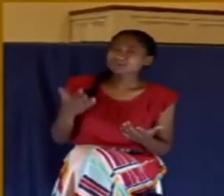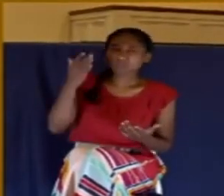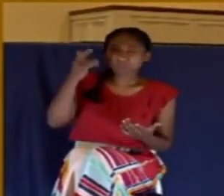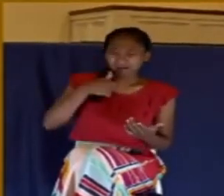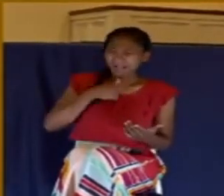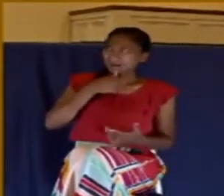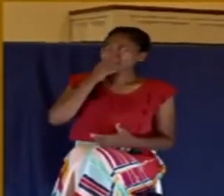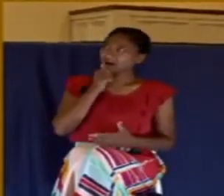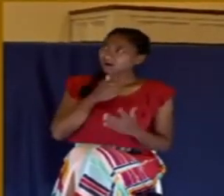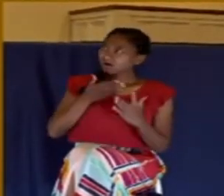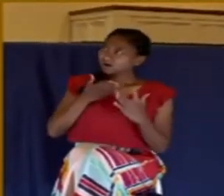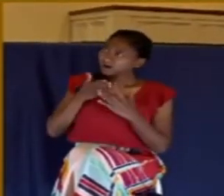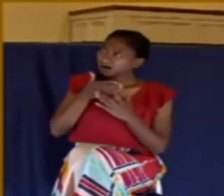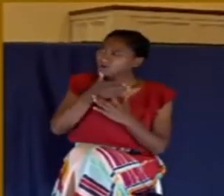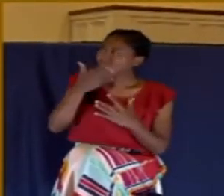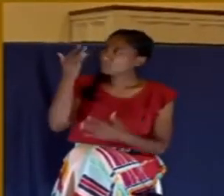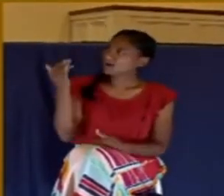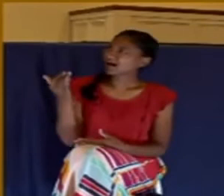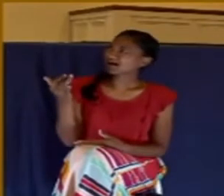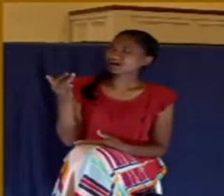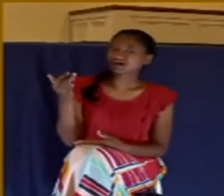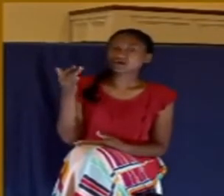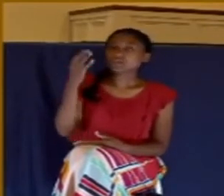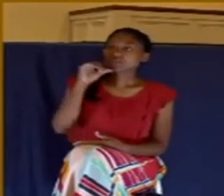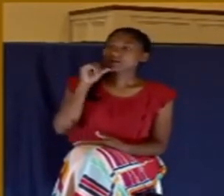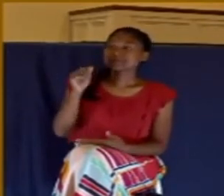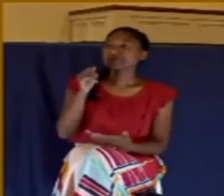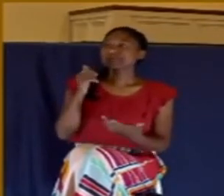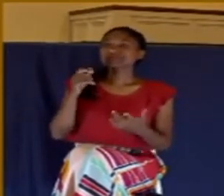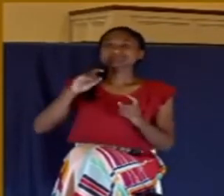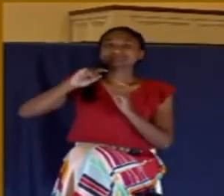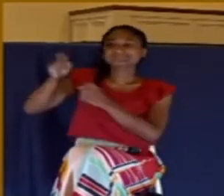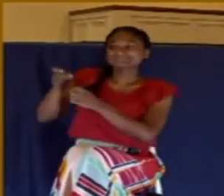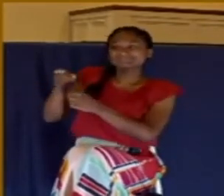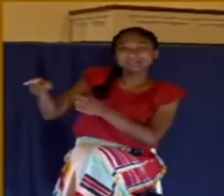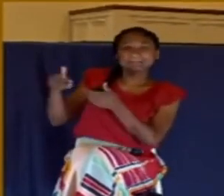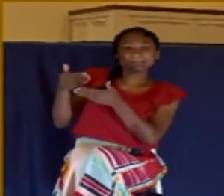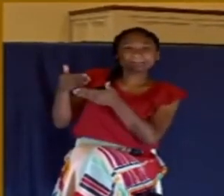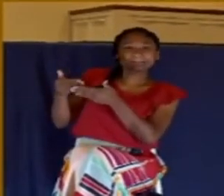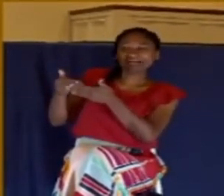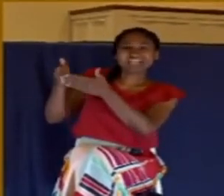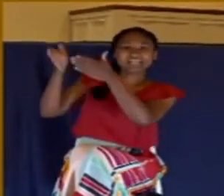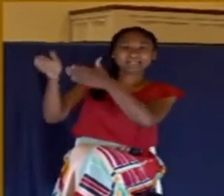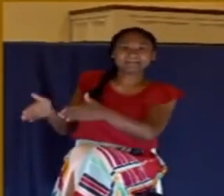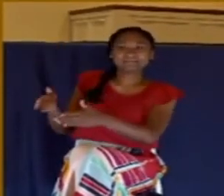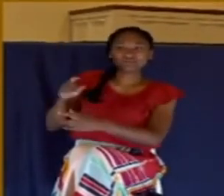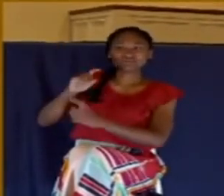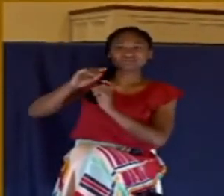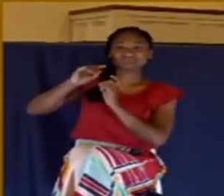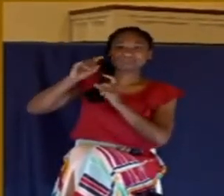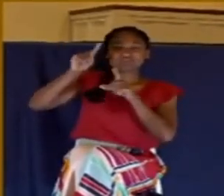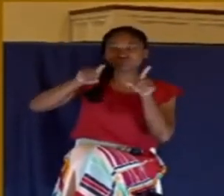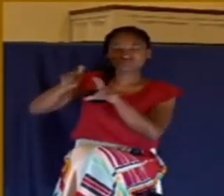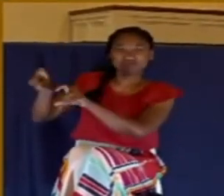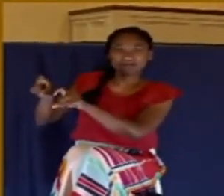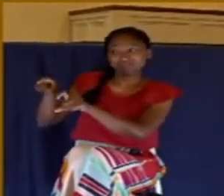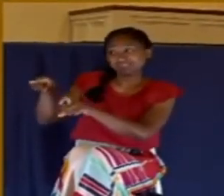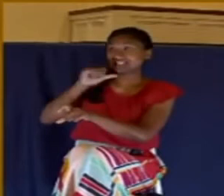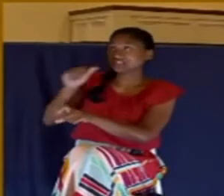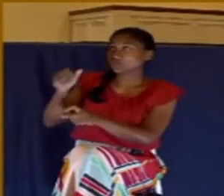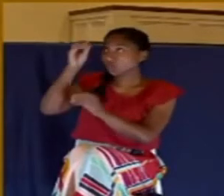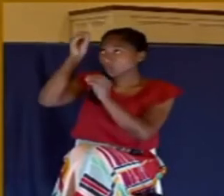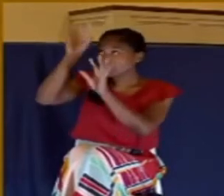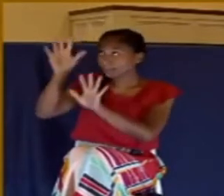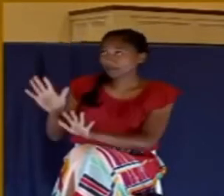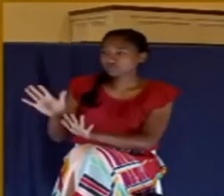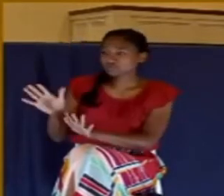I going through this? Why don't you send trials to my neighbor? He doesn't fear God. Why are you sending them